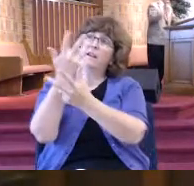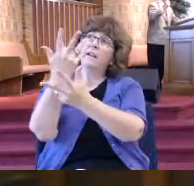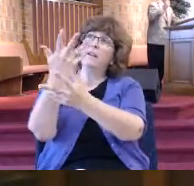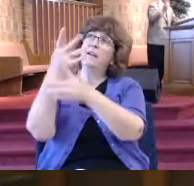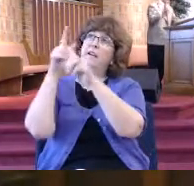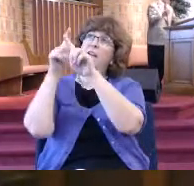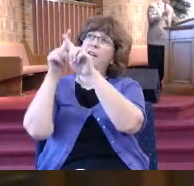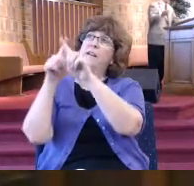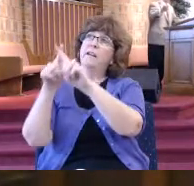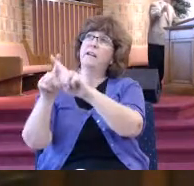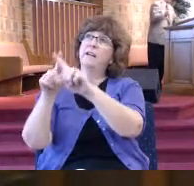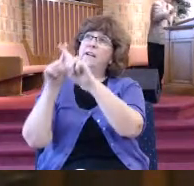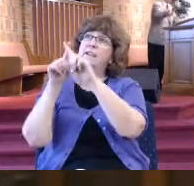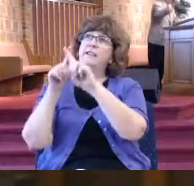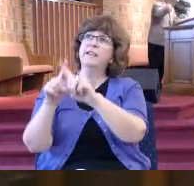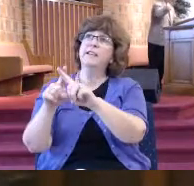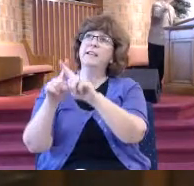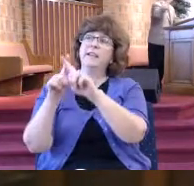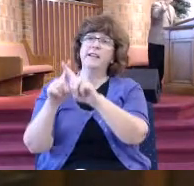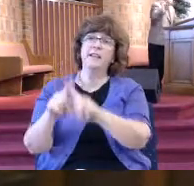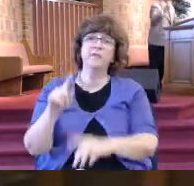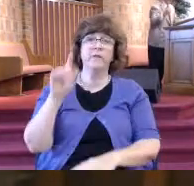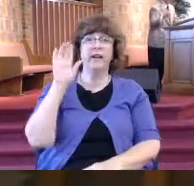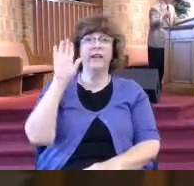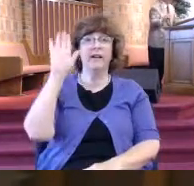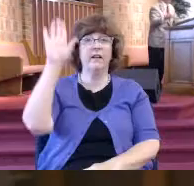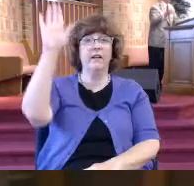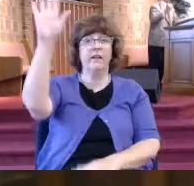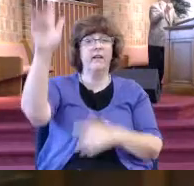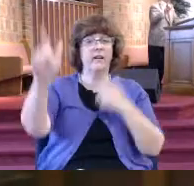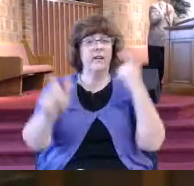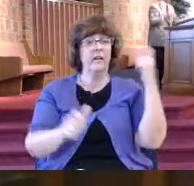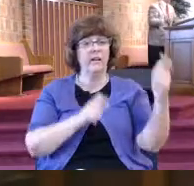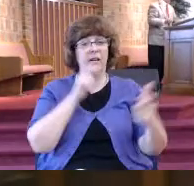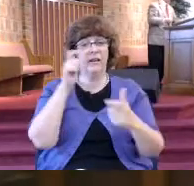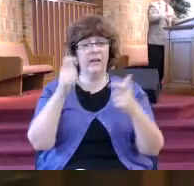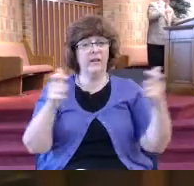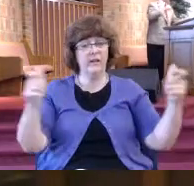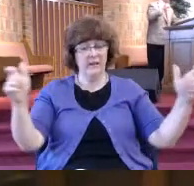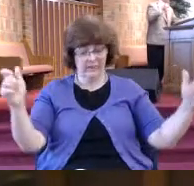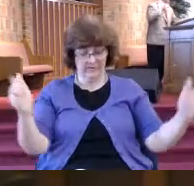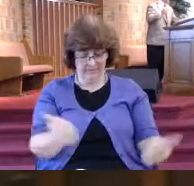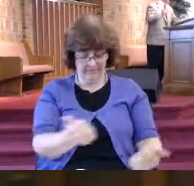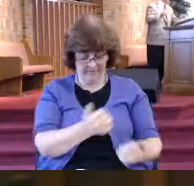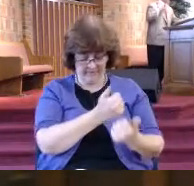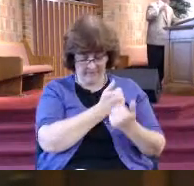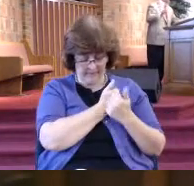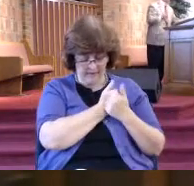Confiding in His great love.